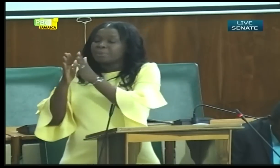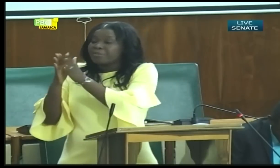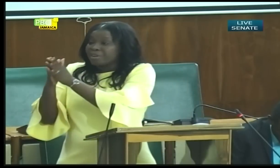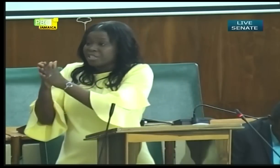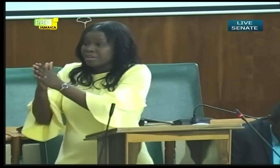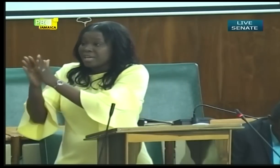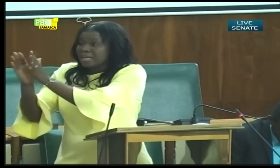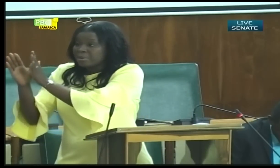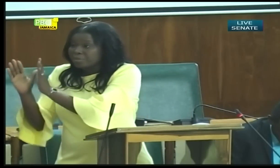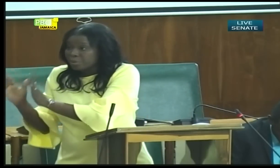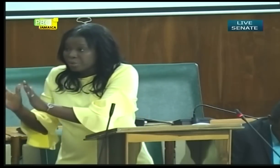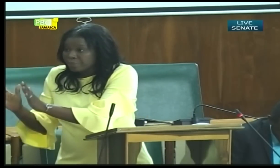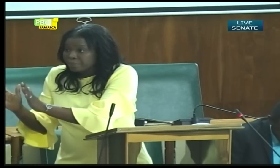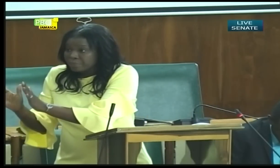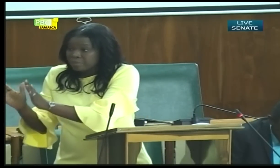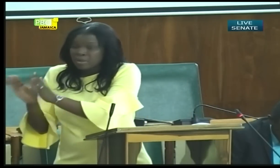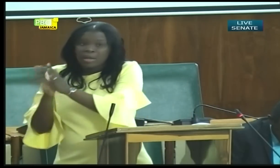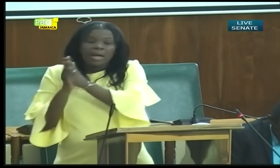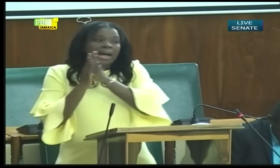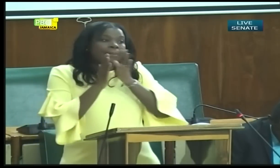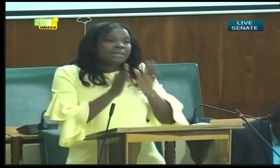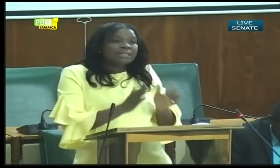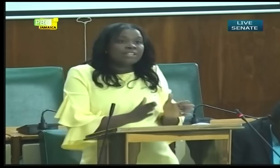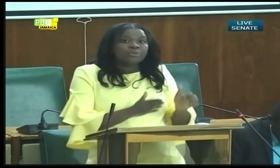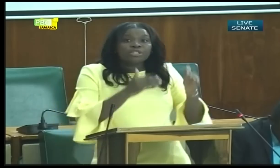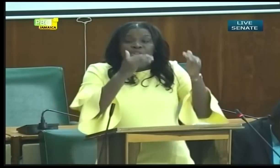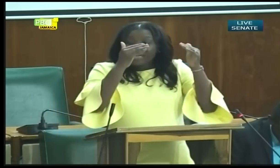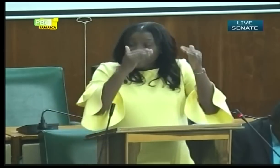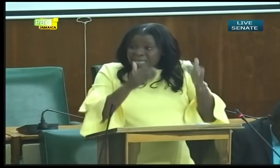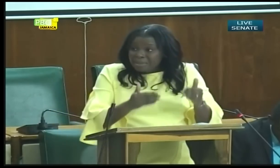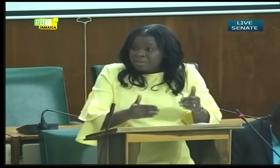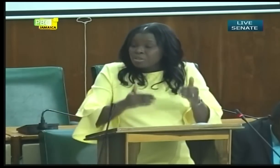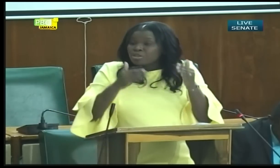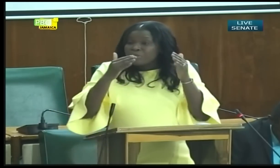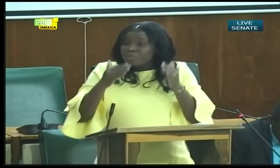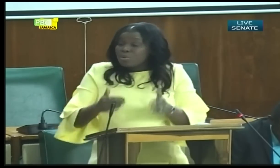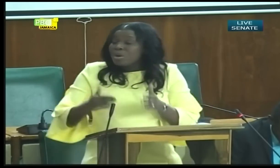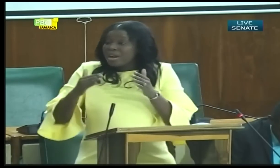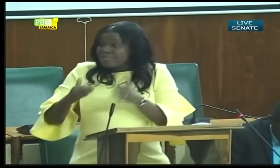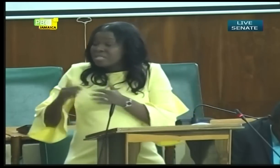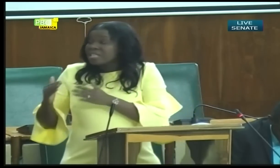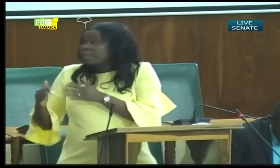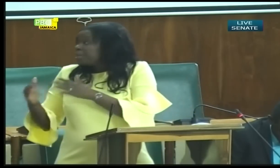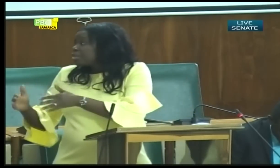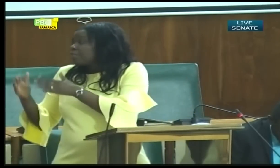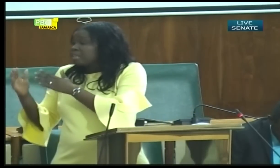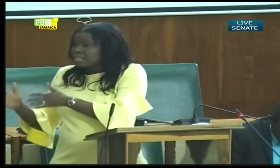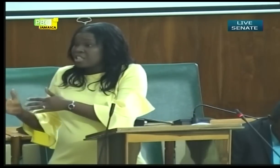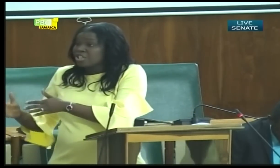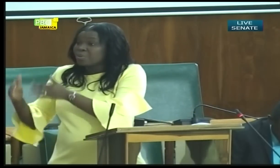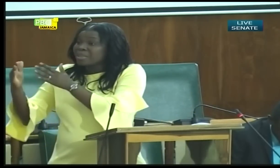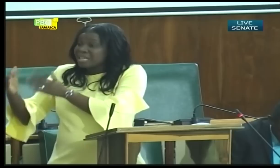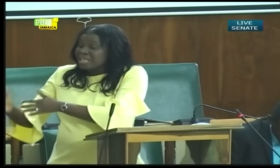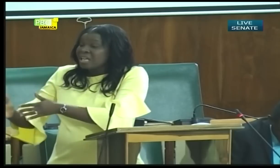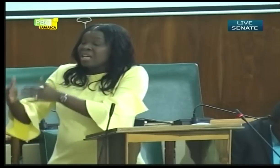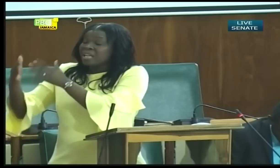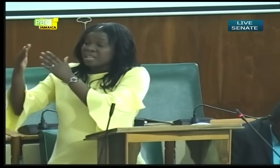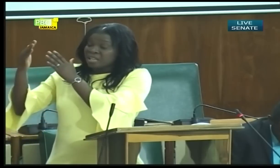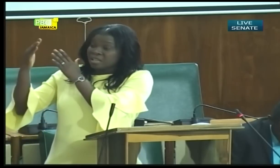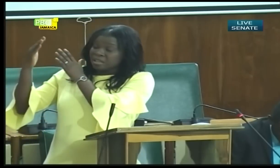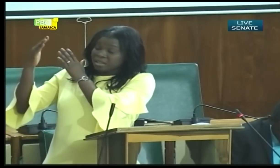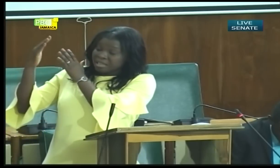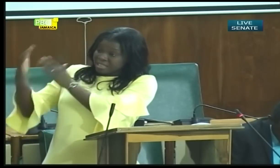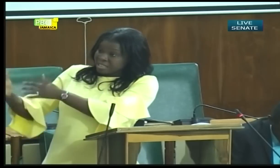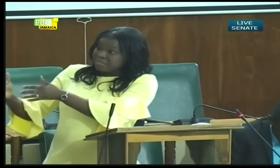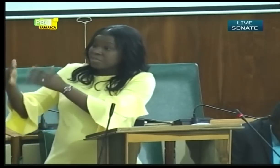make perfection the enemy of the good. I believe that we should aim to review every single piece of legislation within